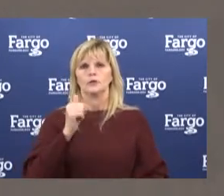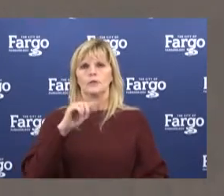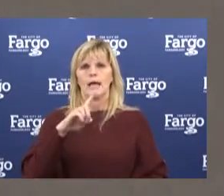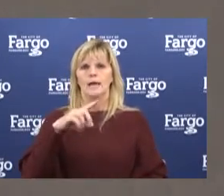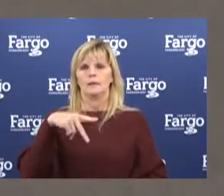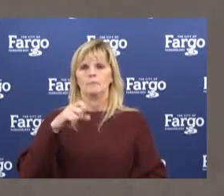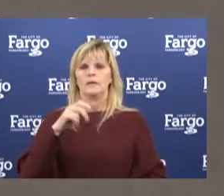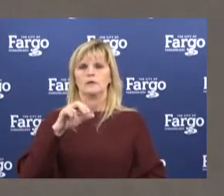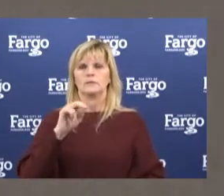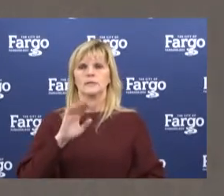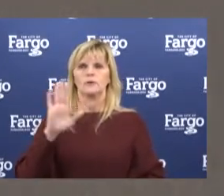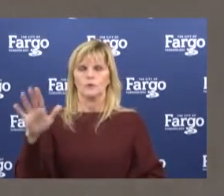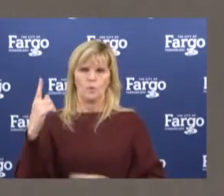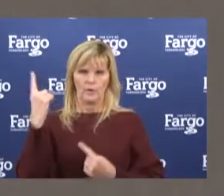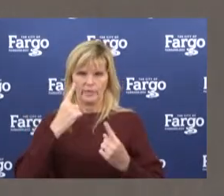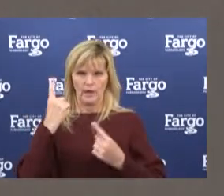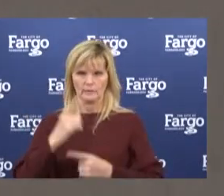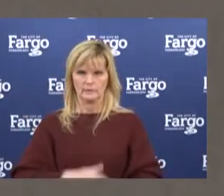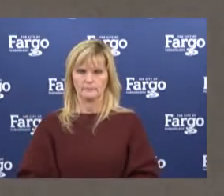your thoughts?